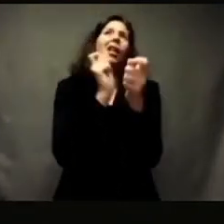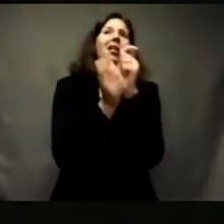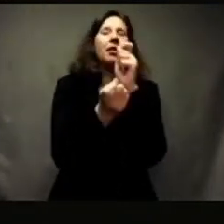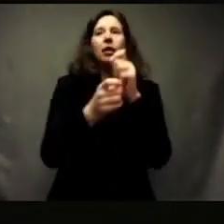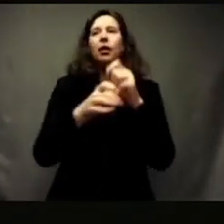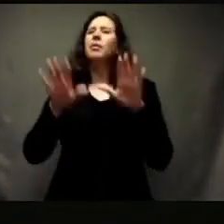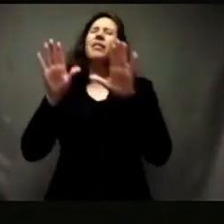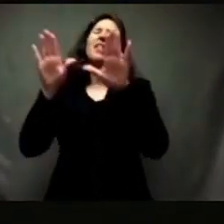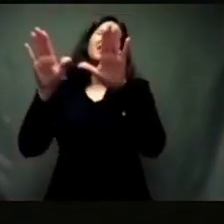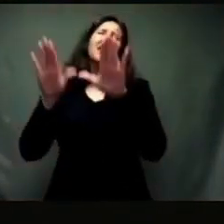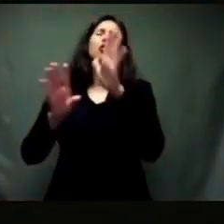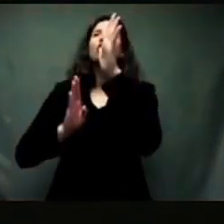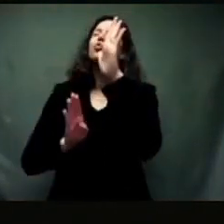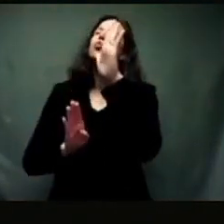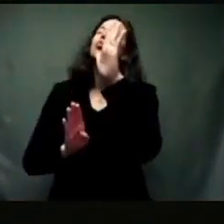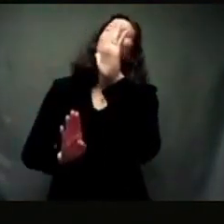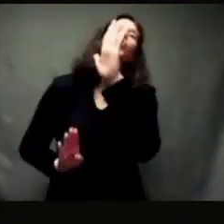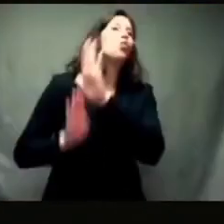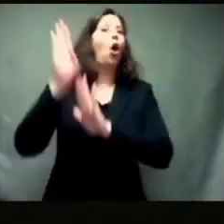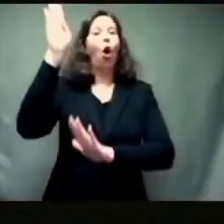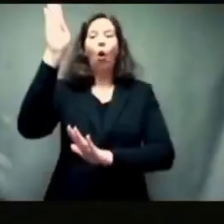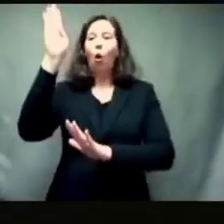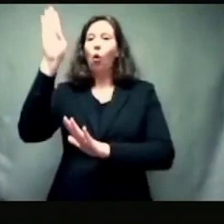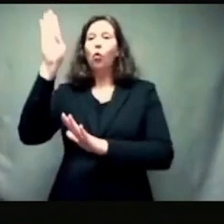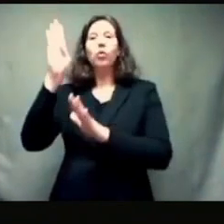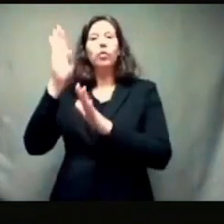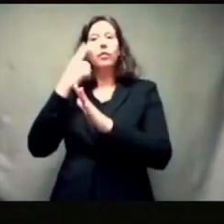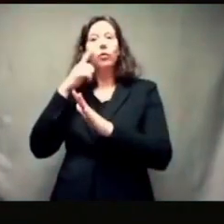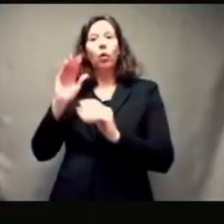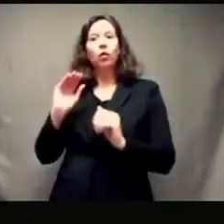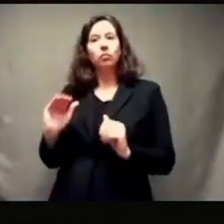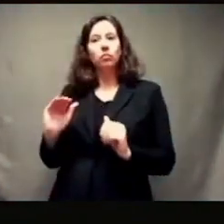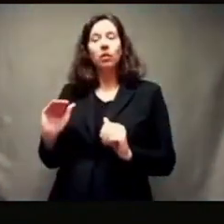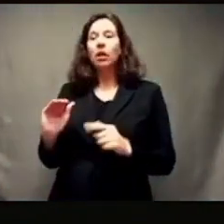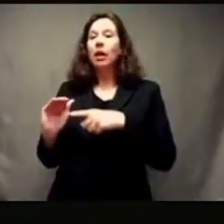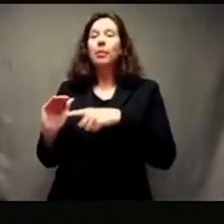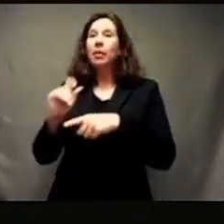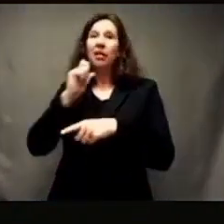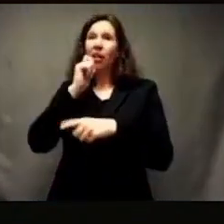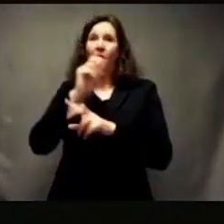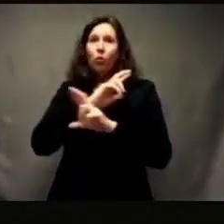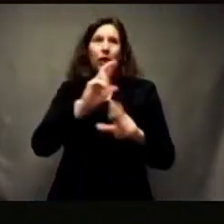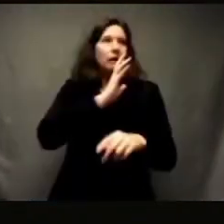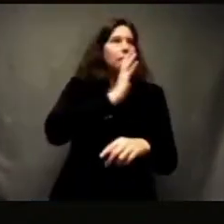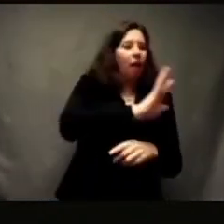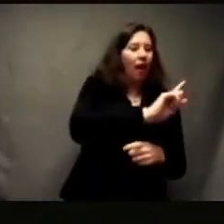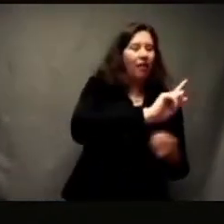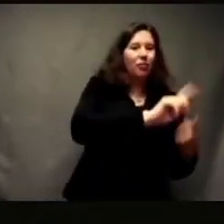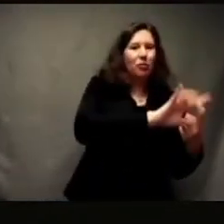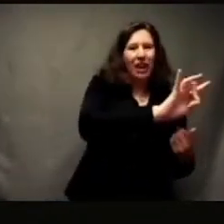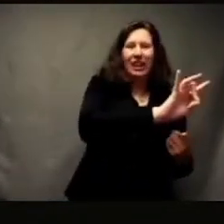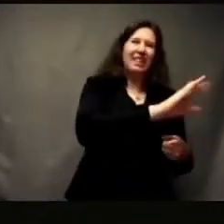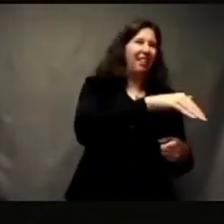fantastic area of growth that children can have and just might not necessarily be ready for ages 5 to 8.